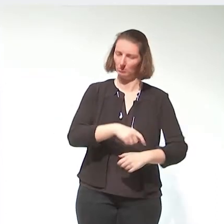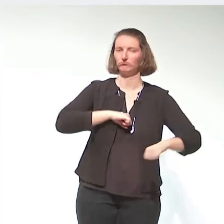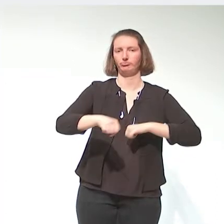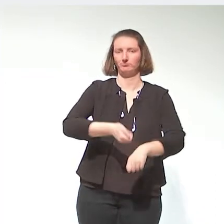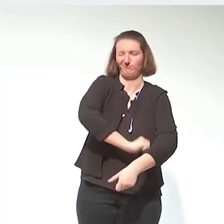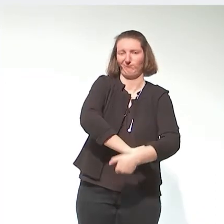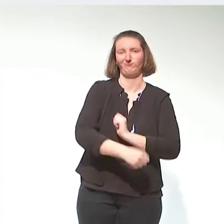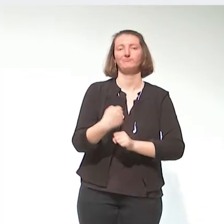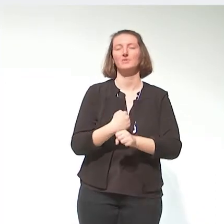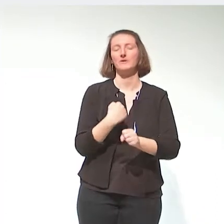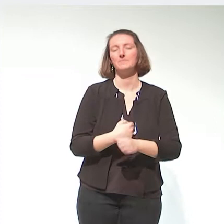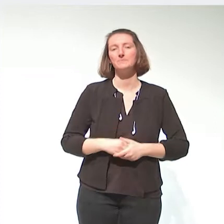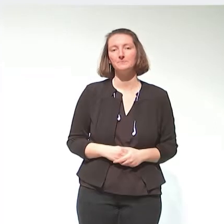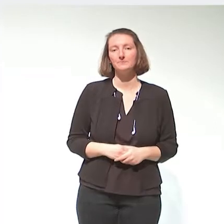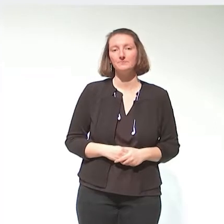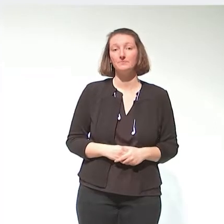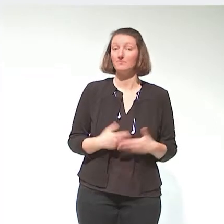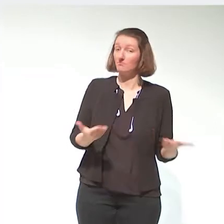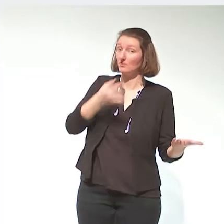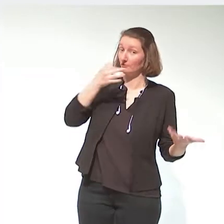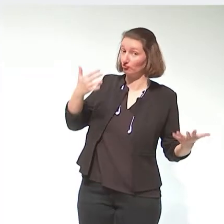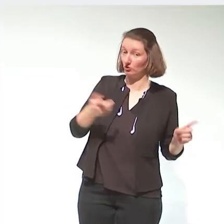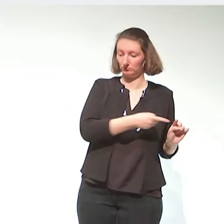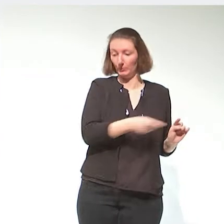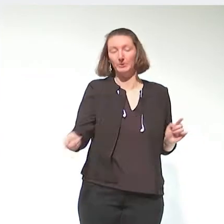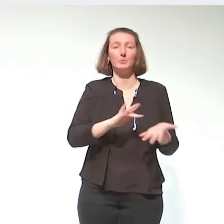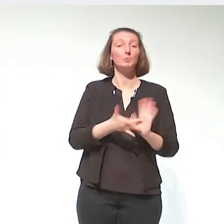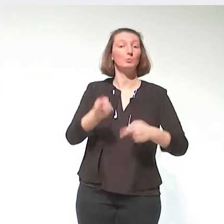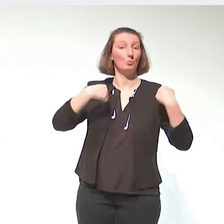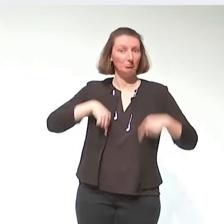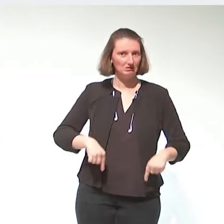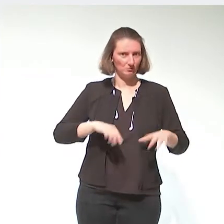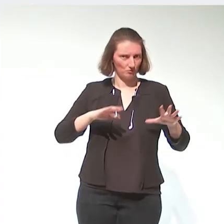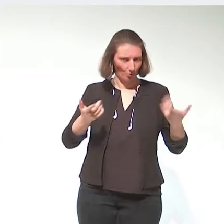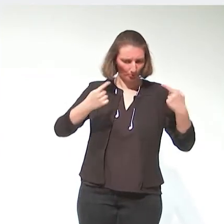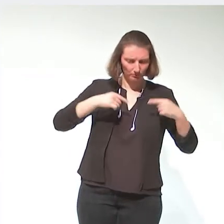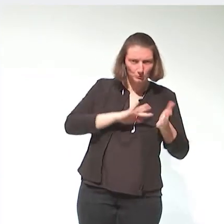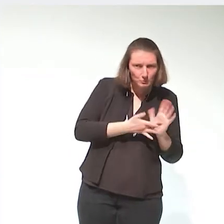produce results if all departments, all ministries are mobilized and fully involved.